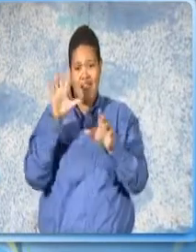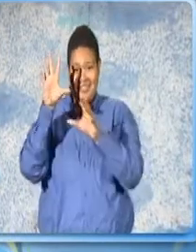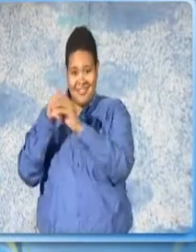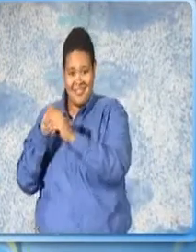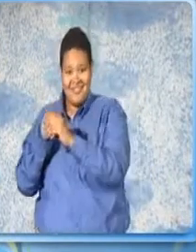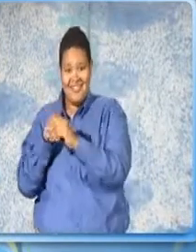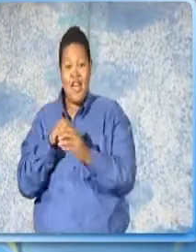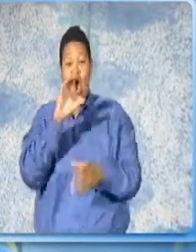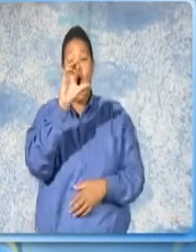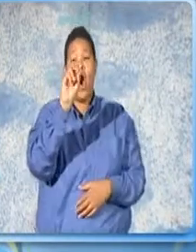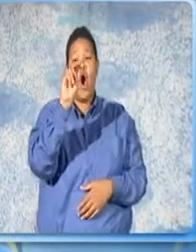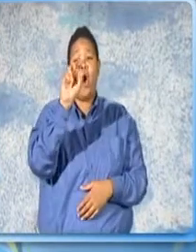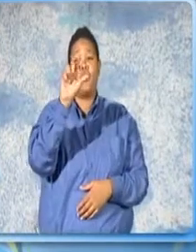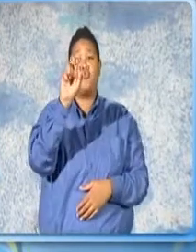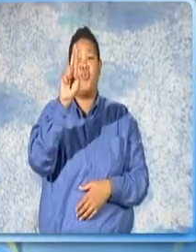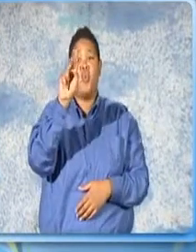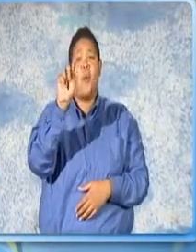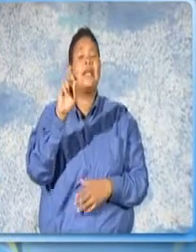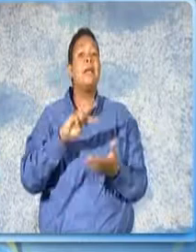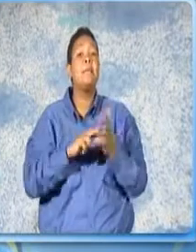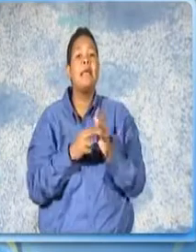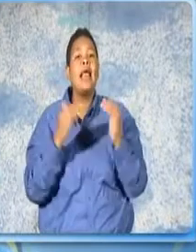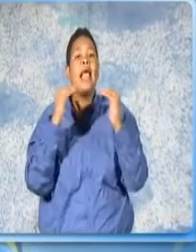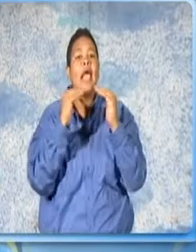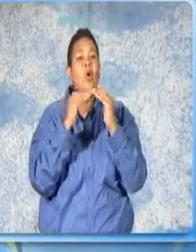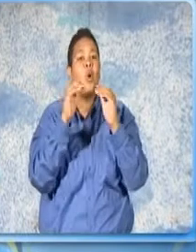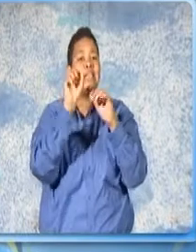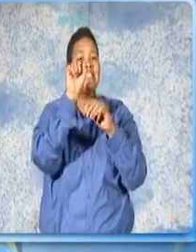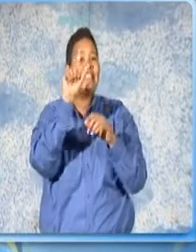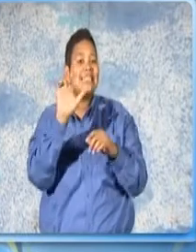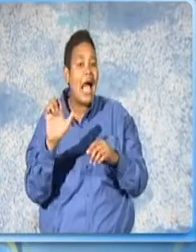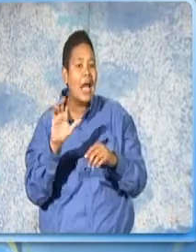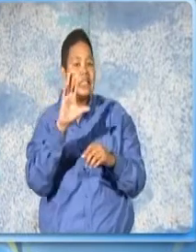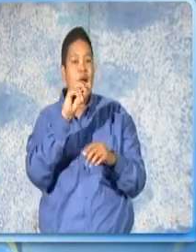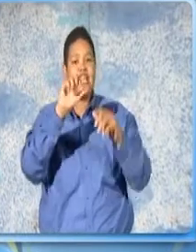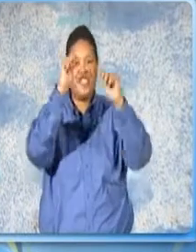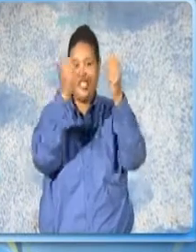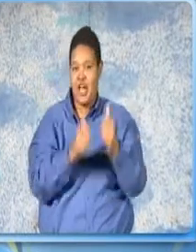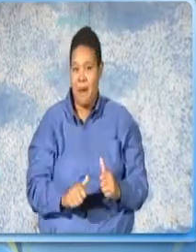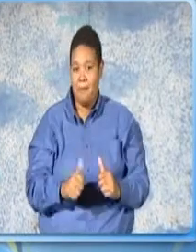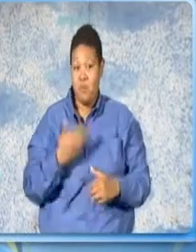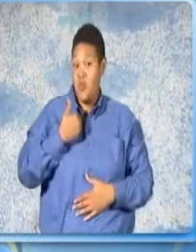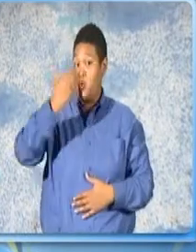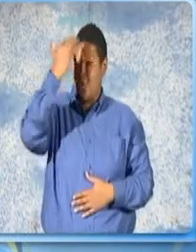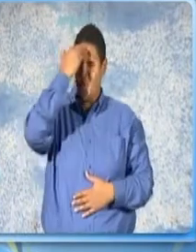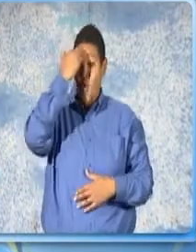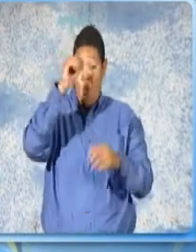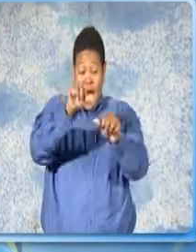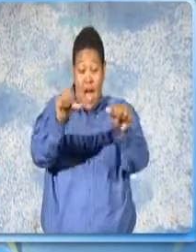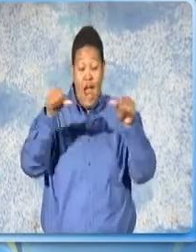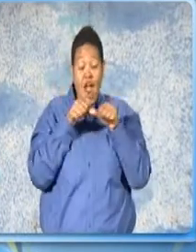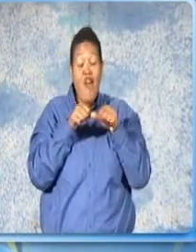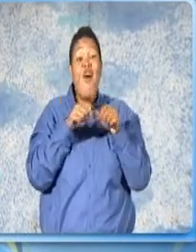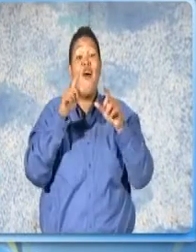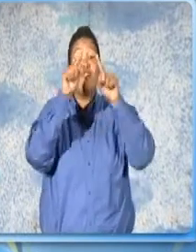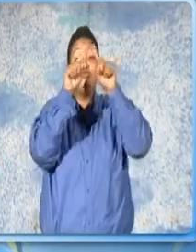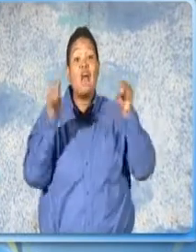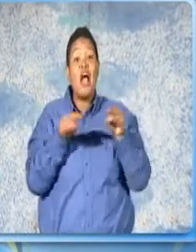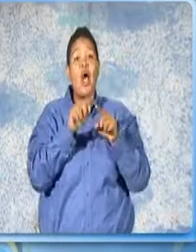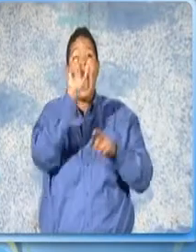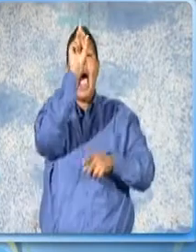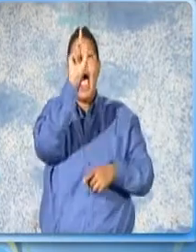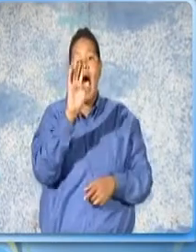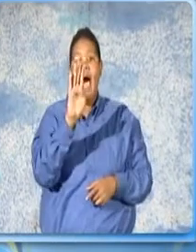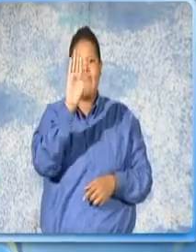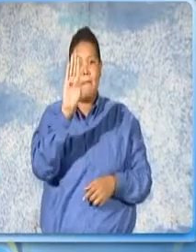Congruent means equal in size and shape. We know that the area of a triangle is half base times height.